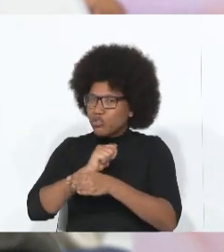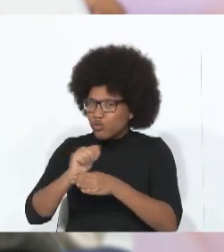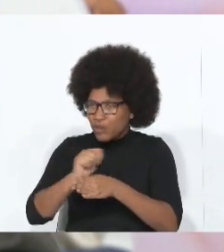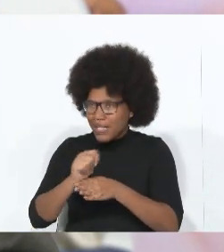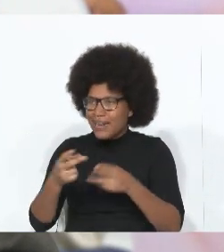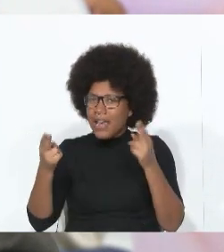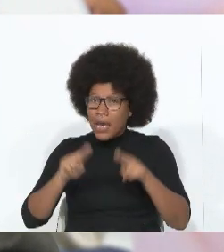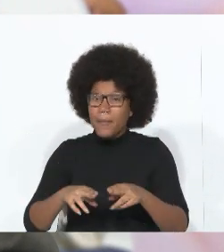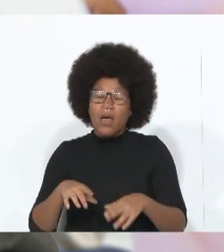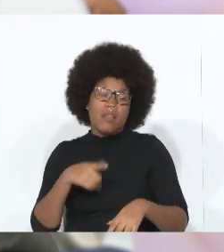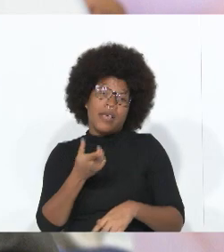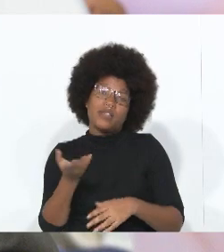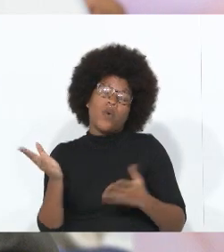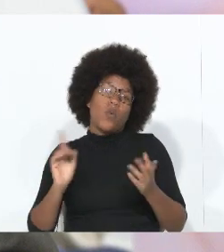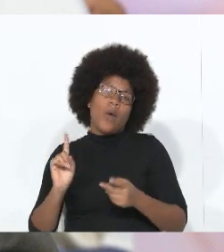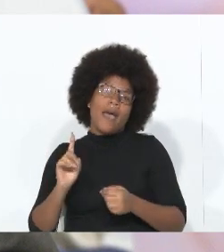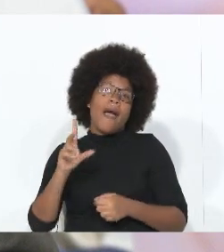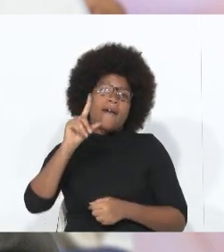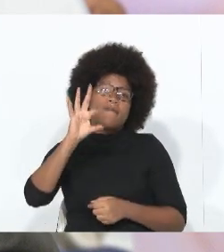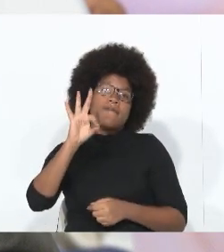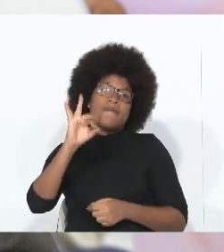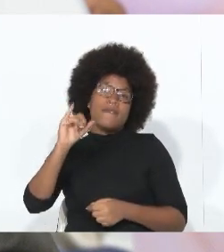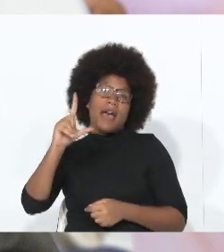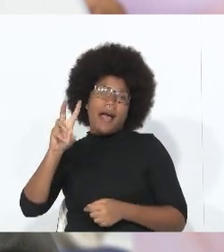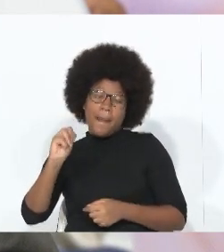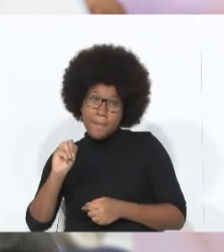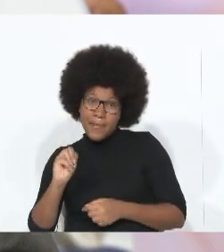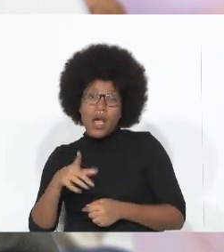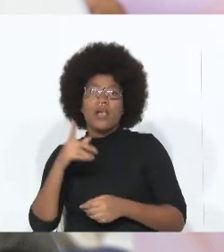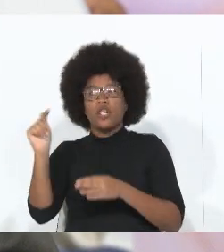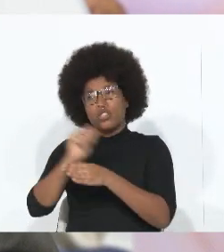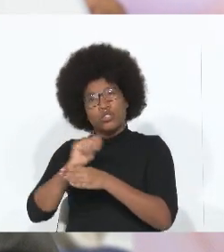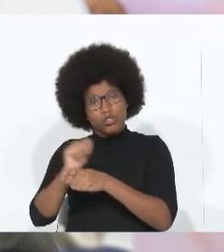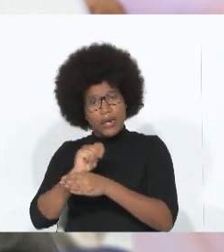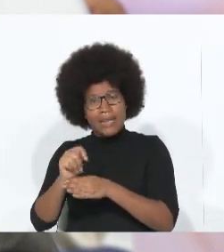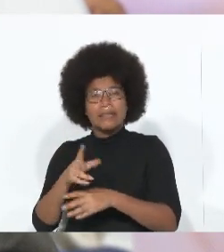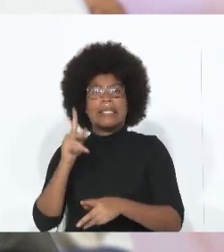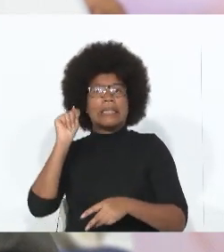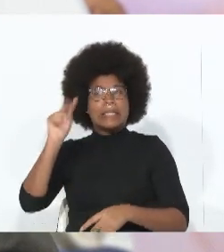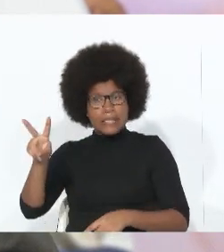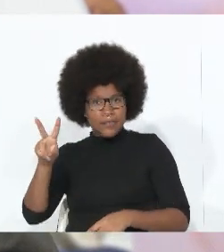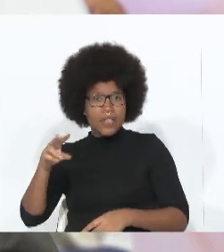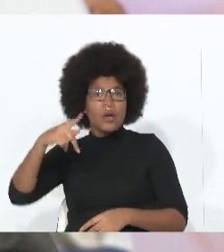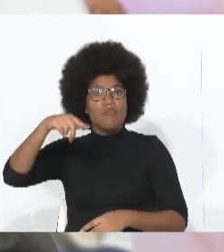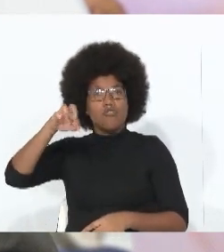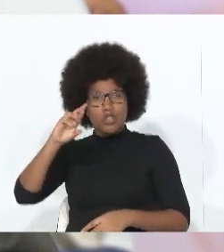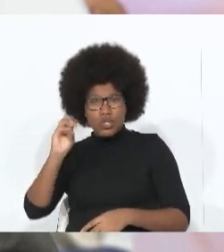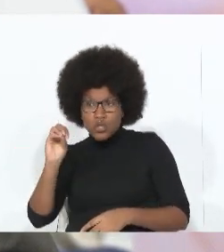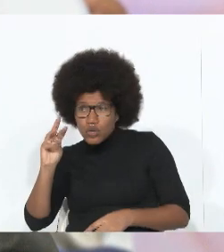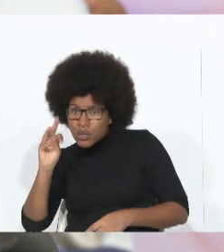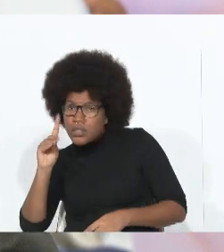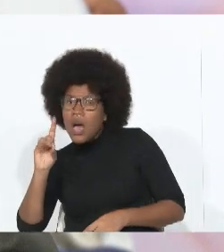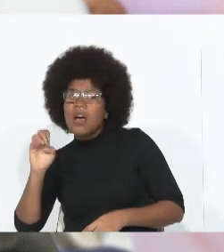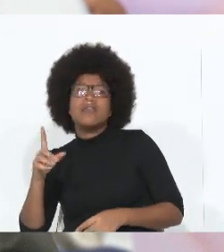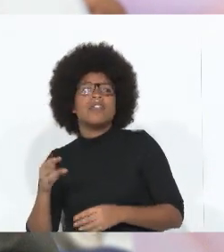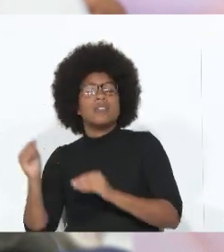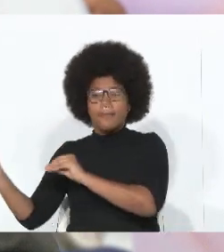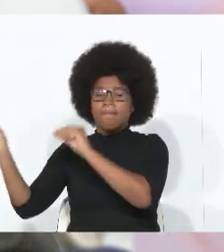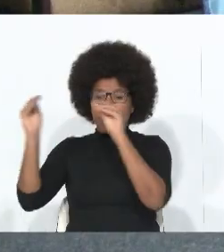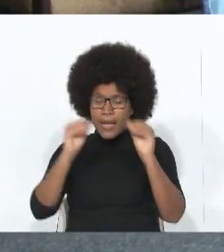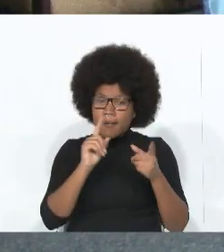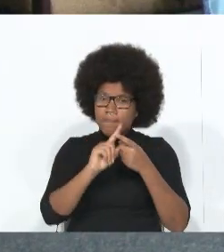and that's where Film City can come in to train the theater producers to be line producers to get it from the theater to the